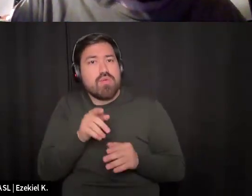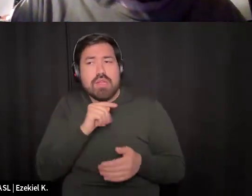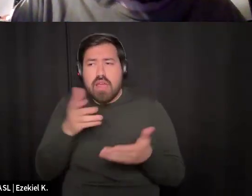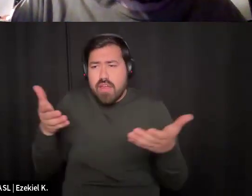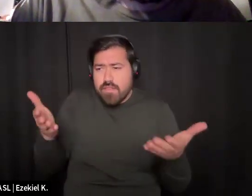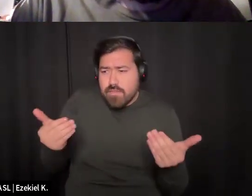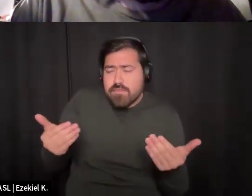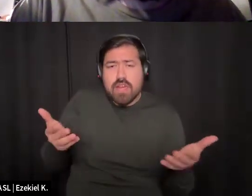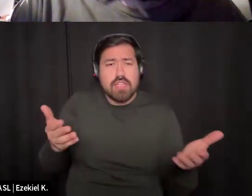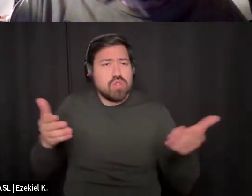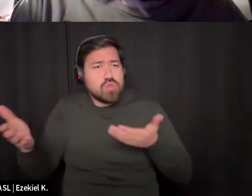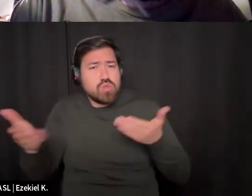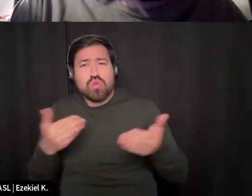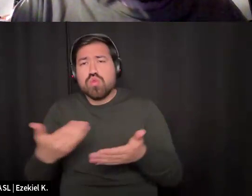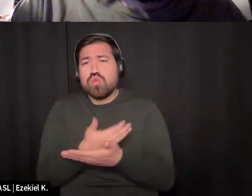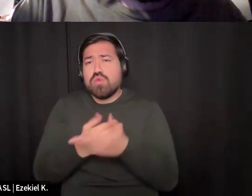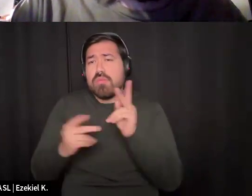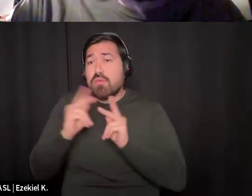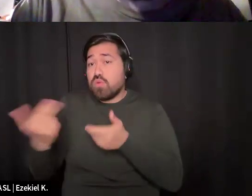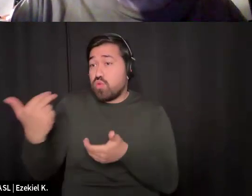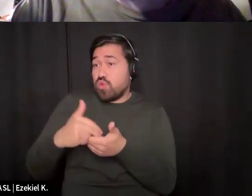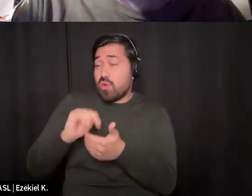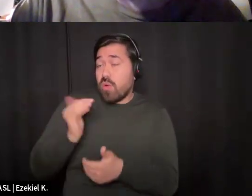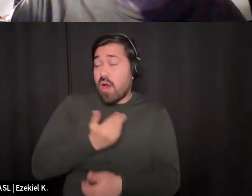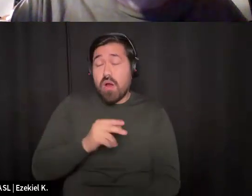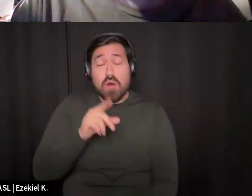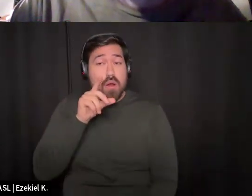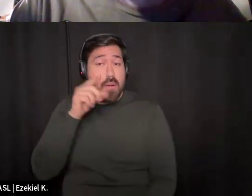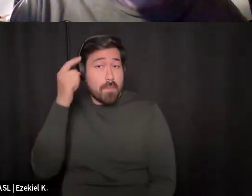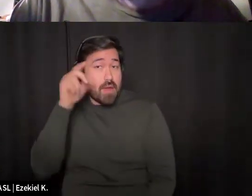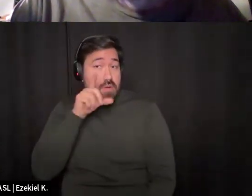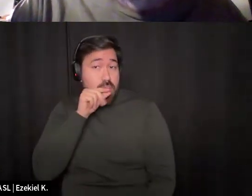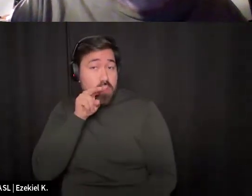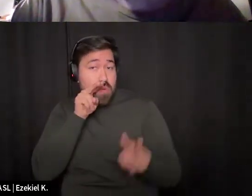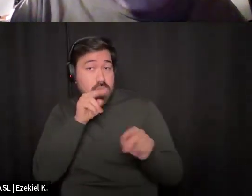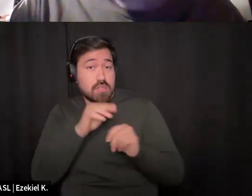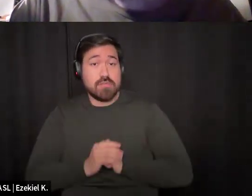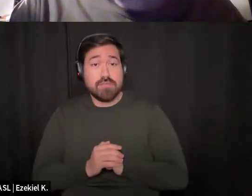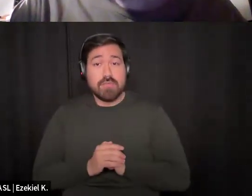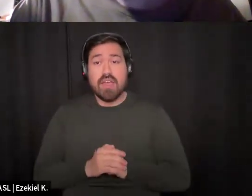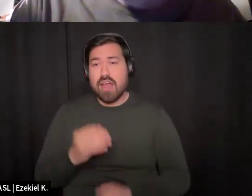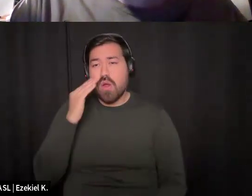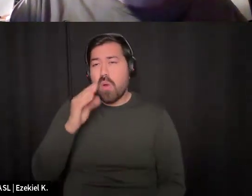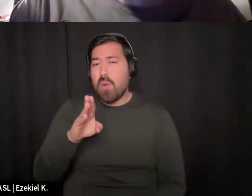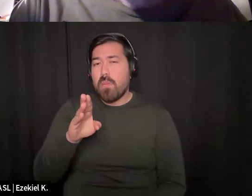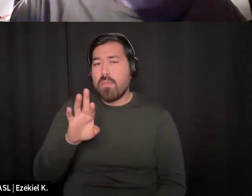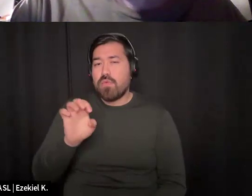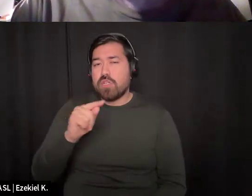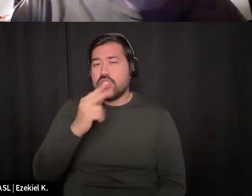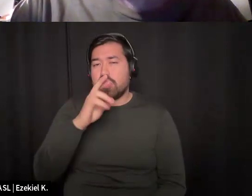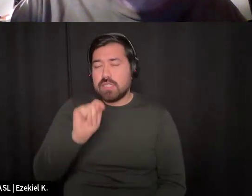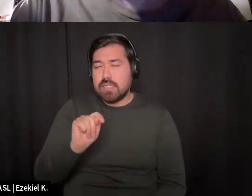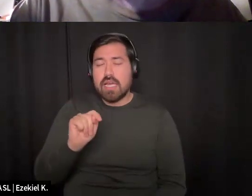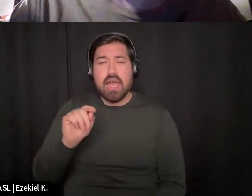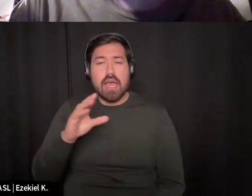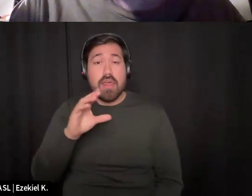people into birding with us. So I just wanted to mention that. I know that Bridget, the Bird Diva, is somebody who participates